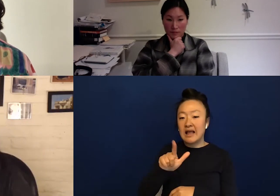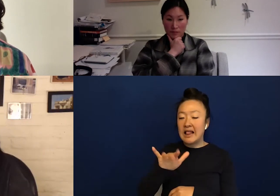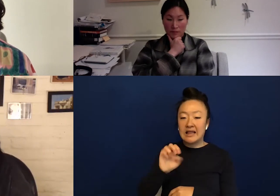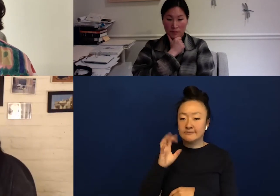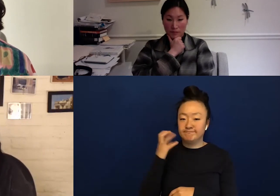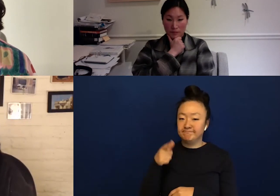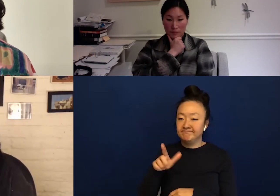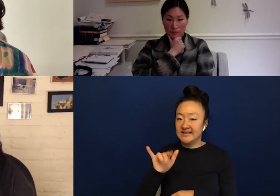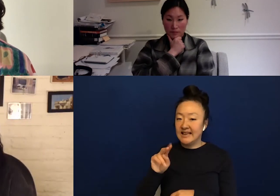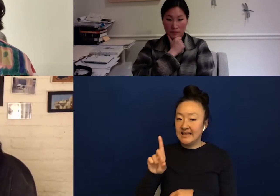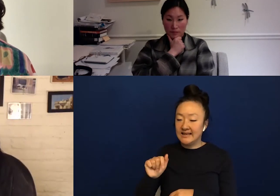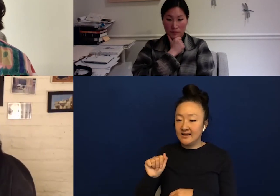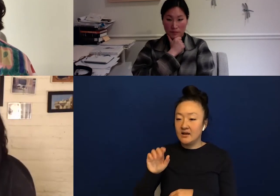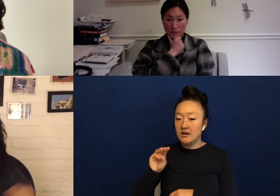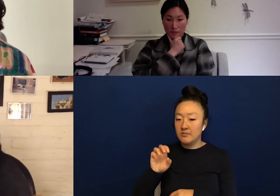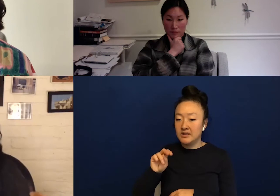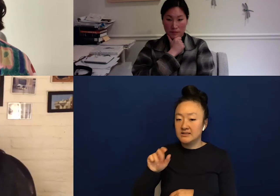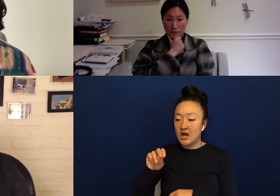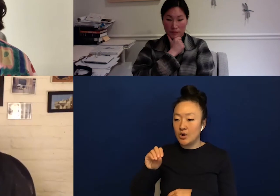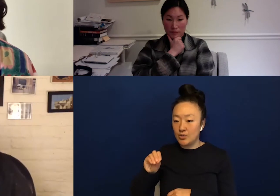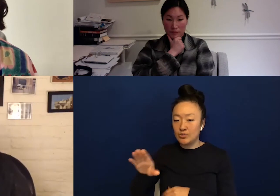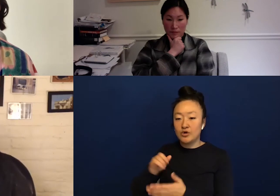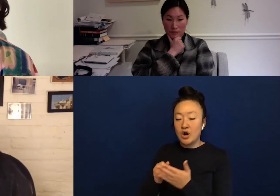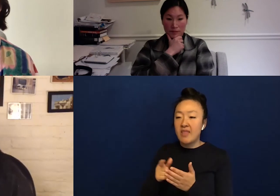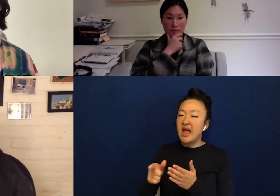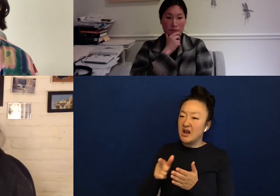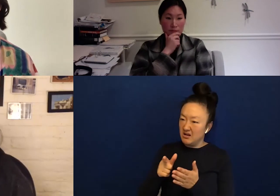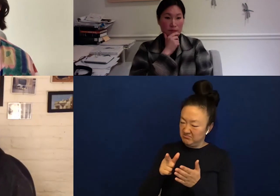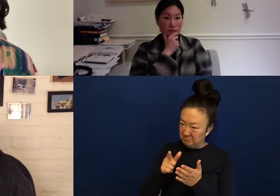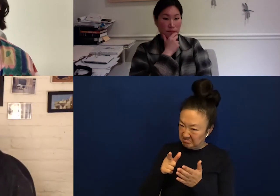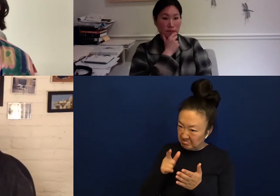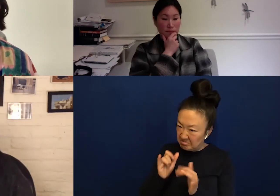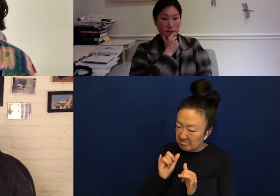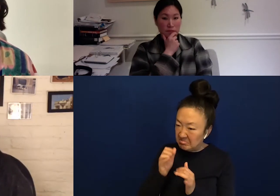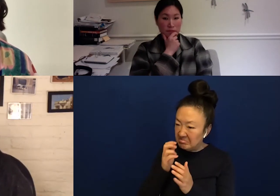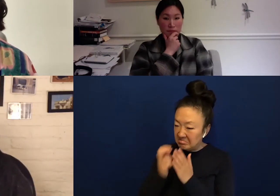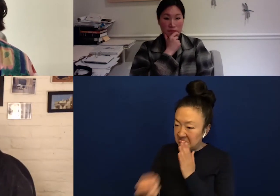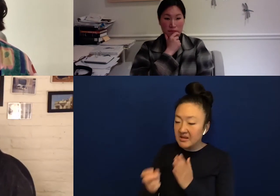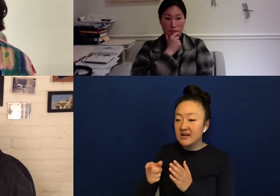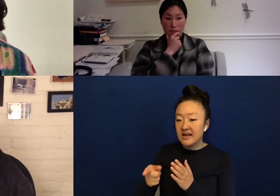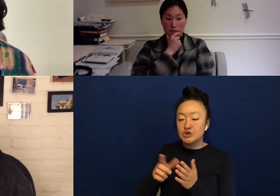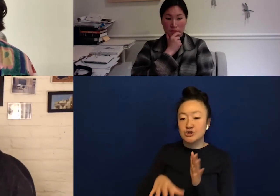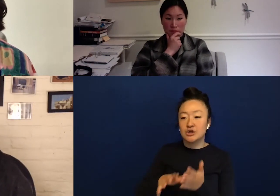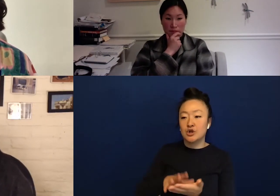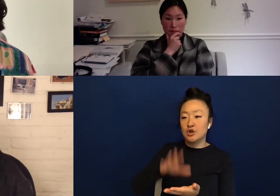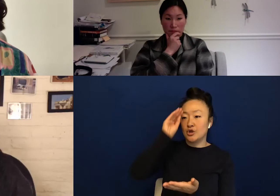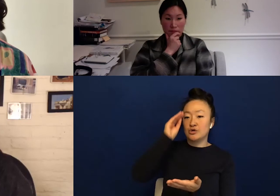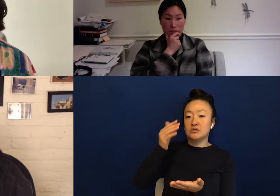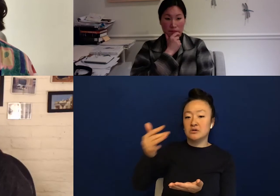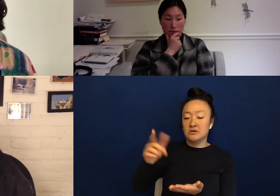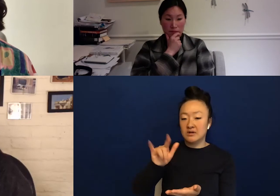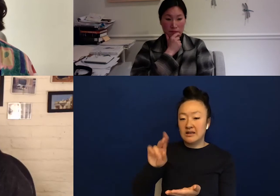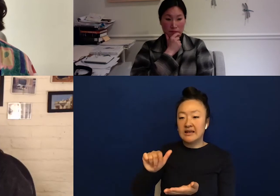Linda Montano's art, but then she gets into it and discovers that at one point Linda sort of left her